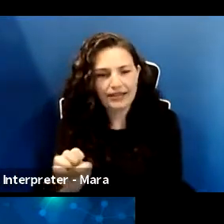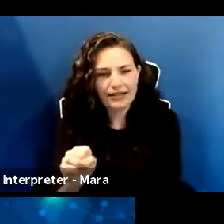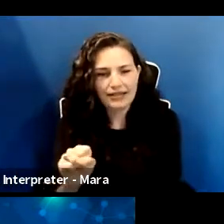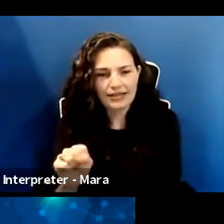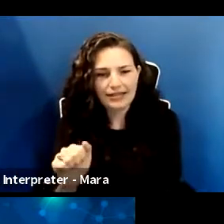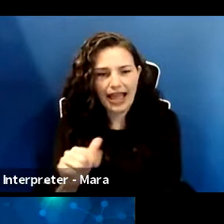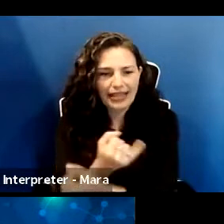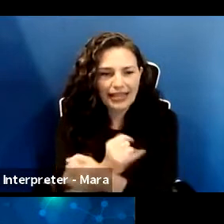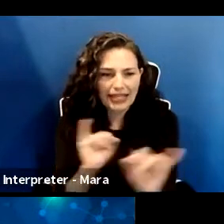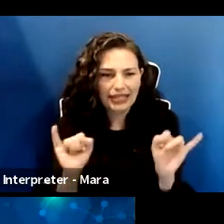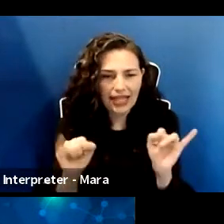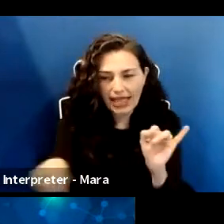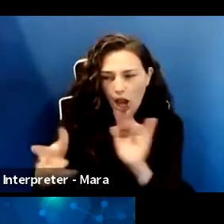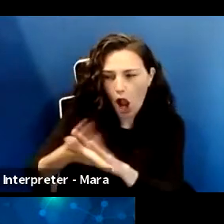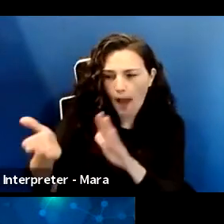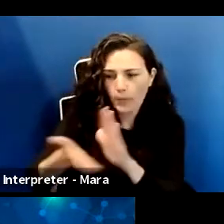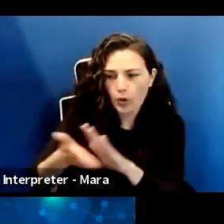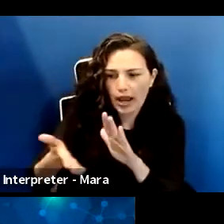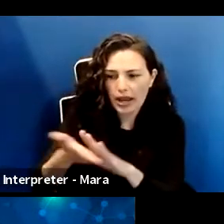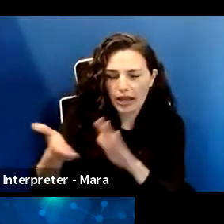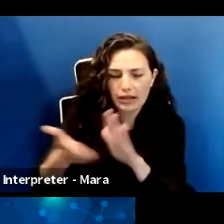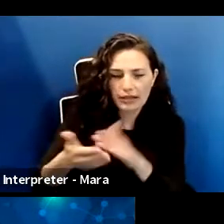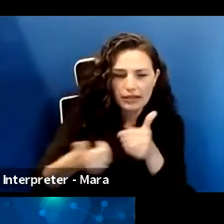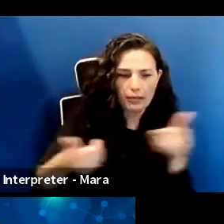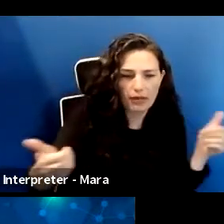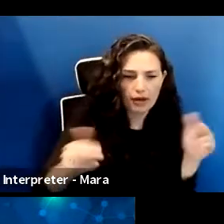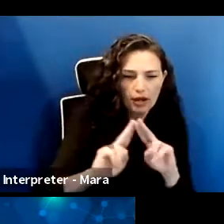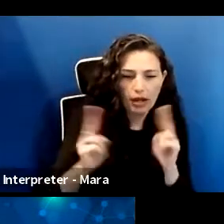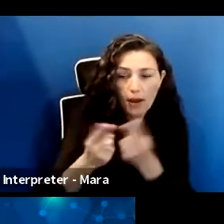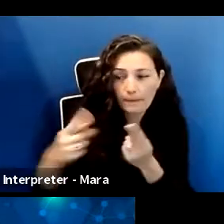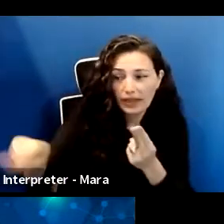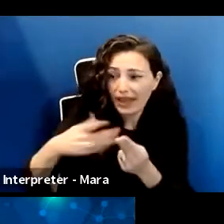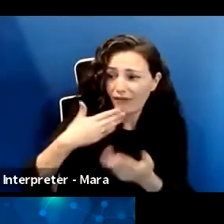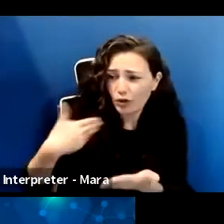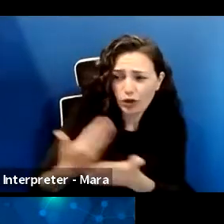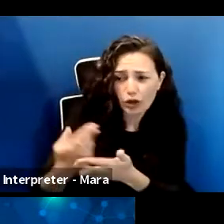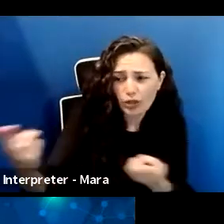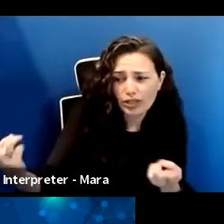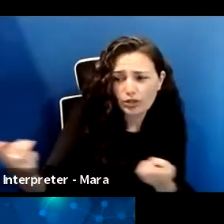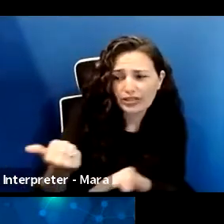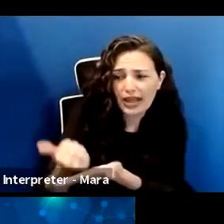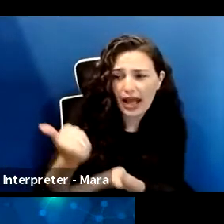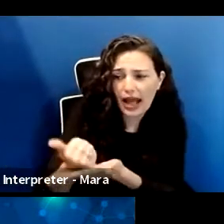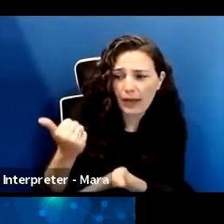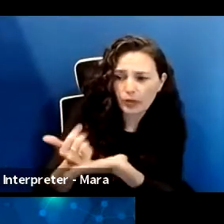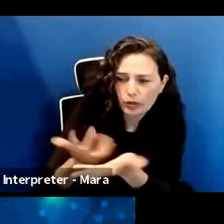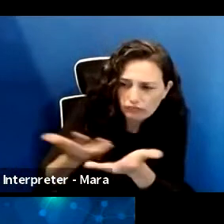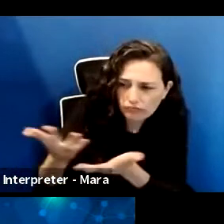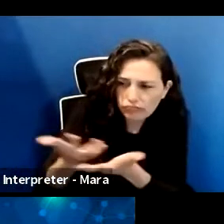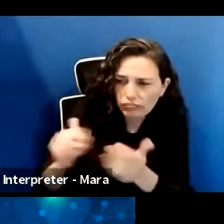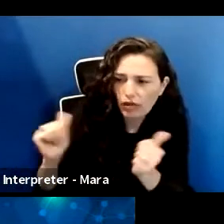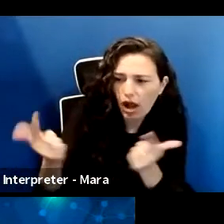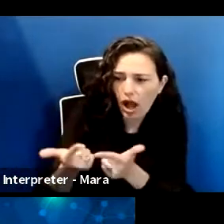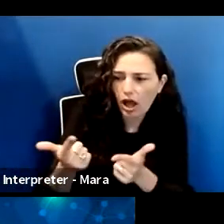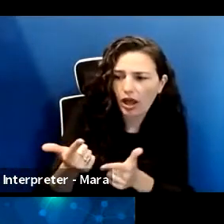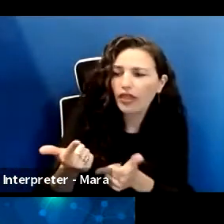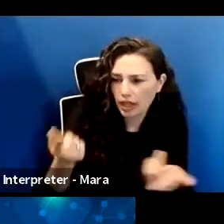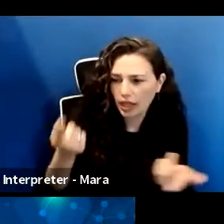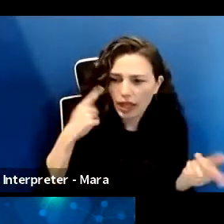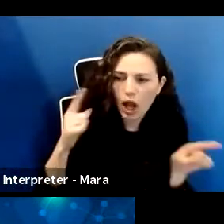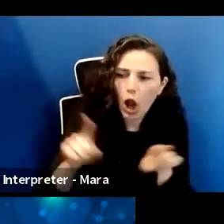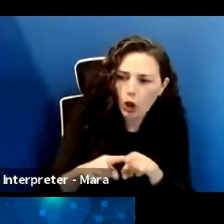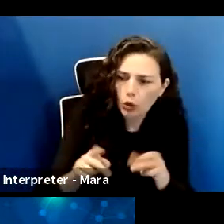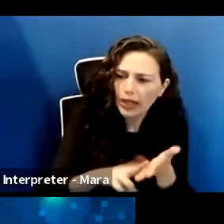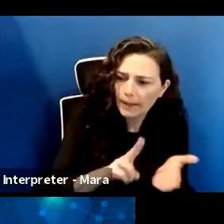separately from the union, but they are designed to be a producer resource to help you work through the SAG-AFTRA agreements even bigger and better. So you